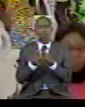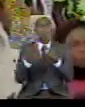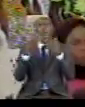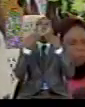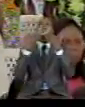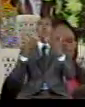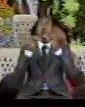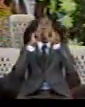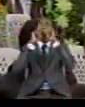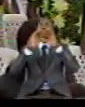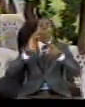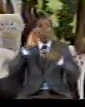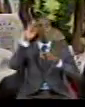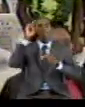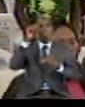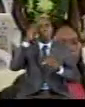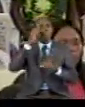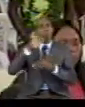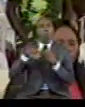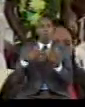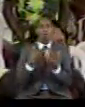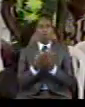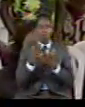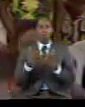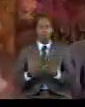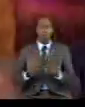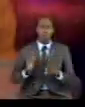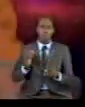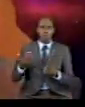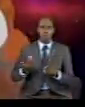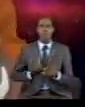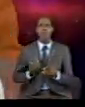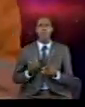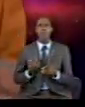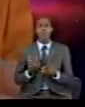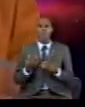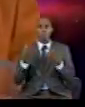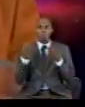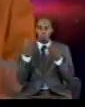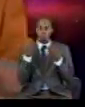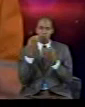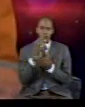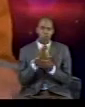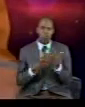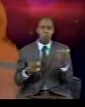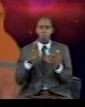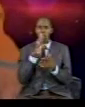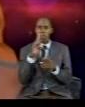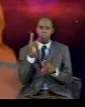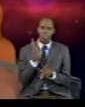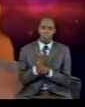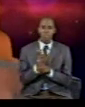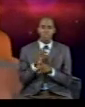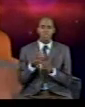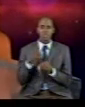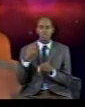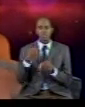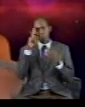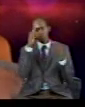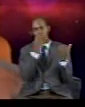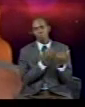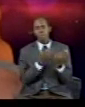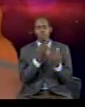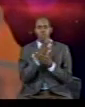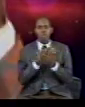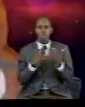those souls. Some are kept in the faith. Some are growing in the faith. Some are maturing, and they